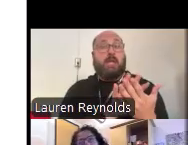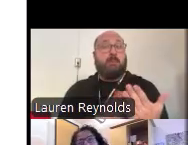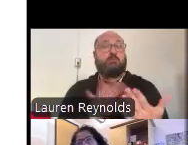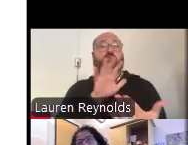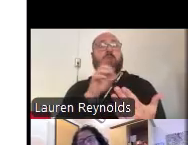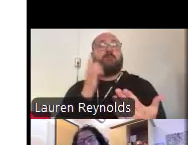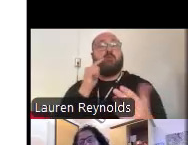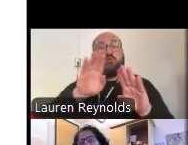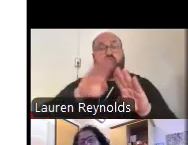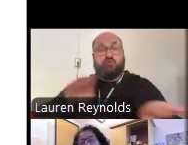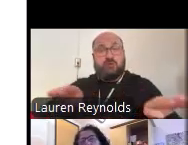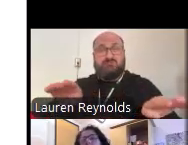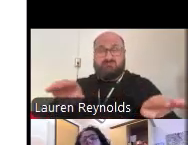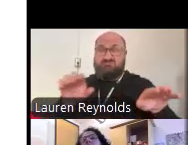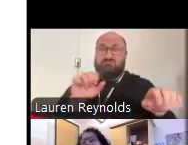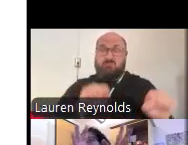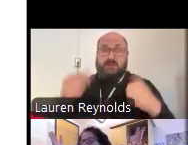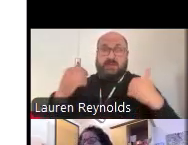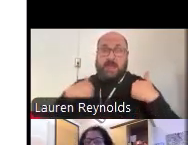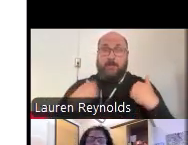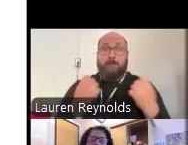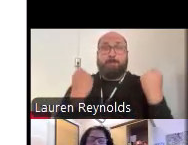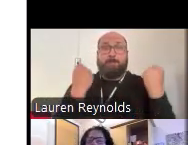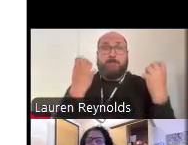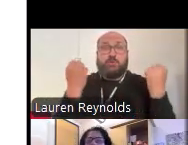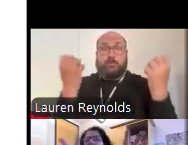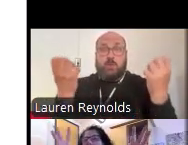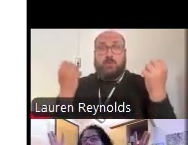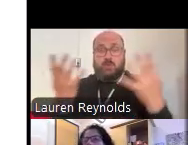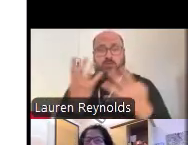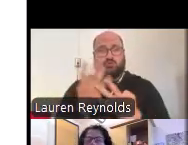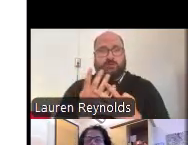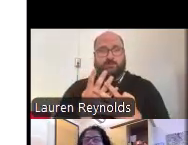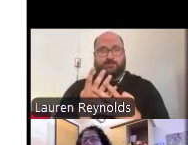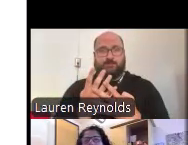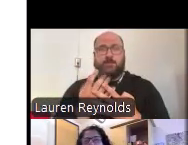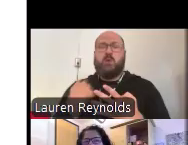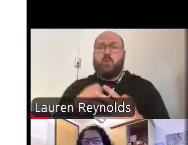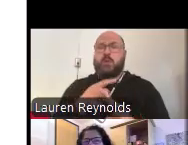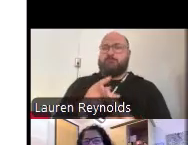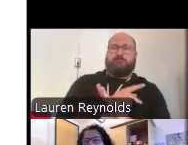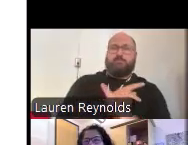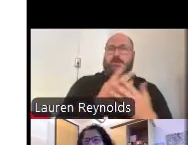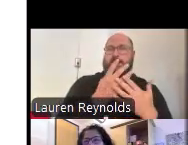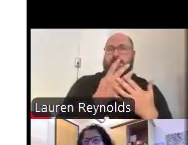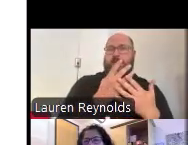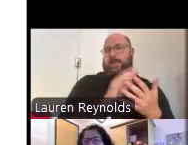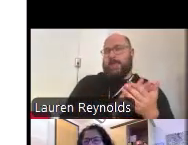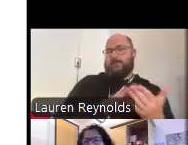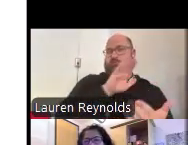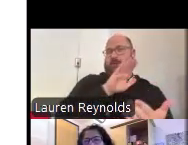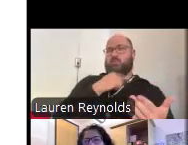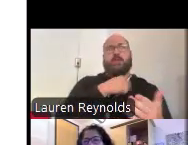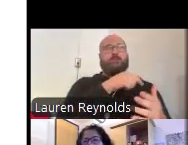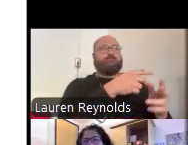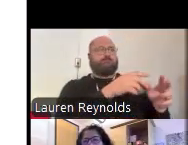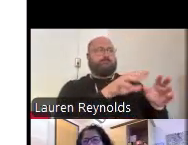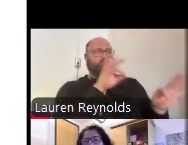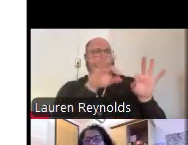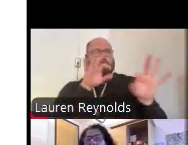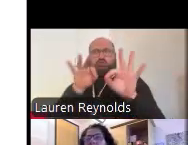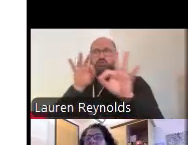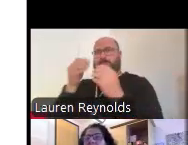have had multiple screeners. So we abstracted, we took information from every screener we encountered.